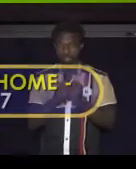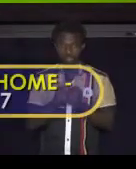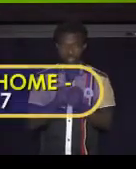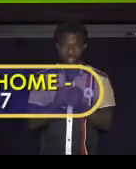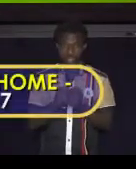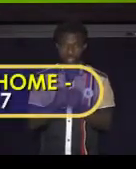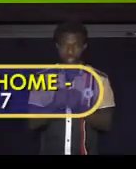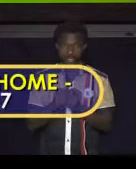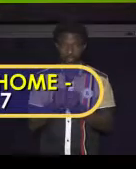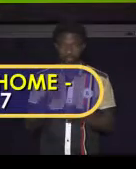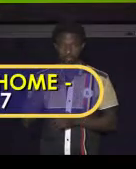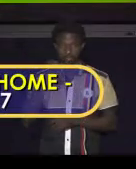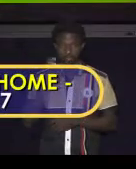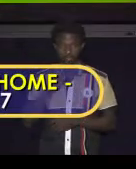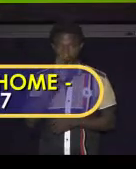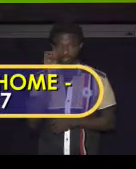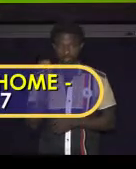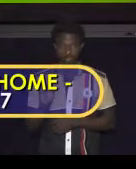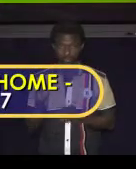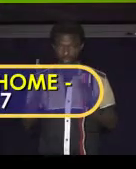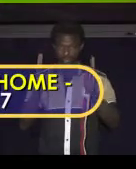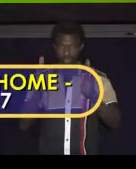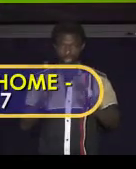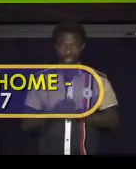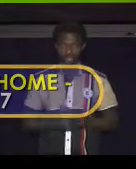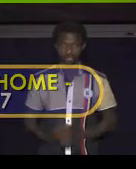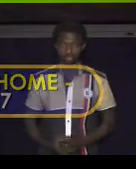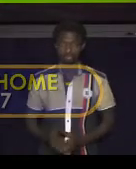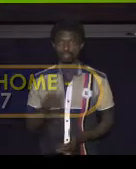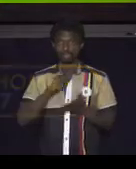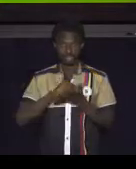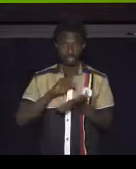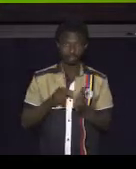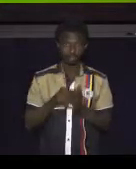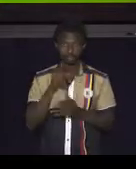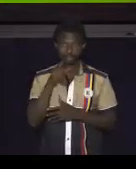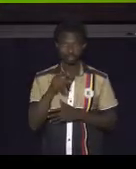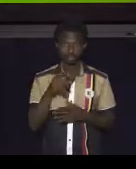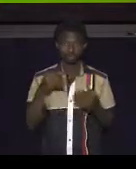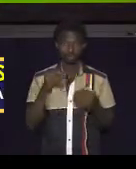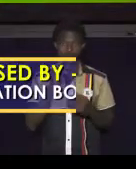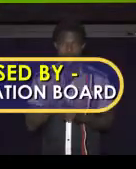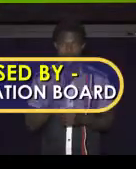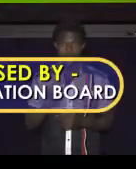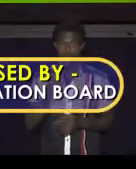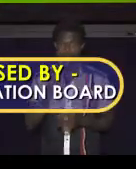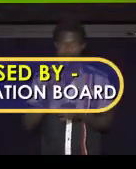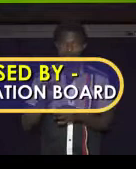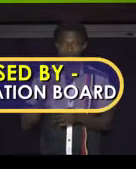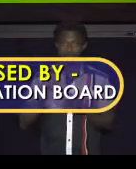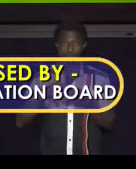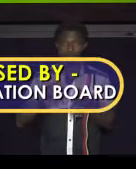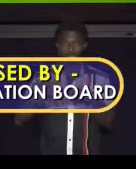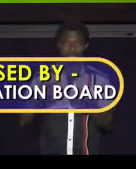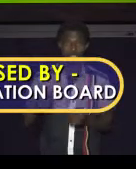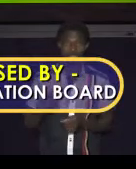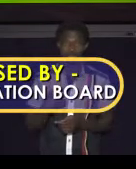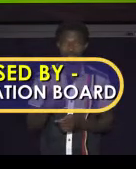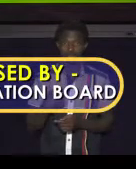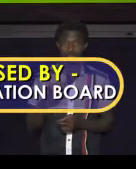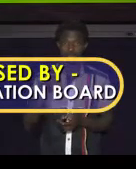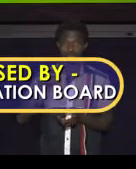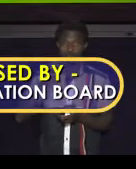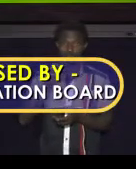together. 100% attention. That means you are promising to give me 100%